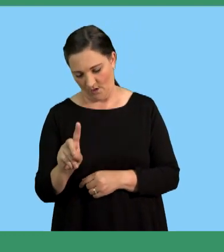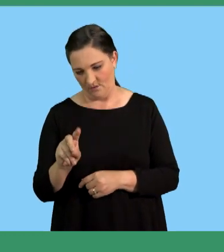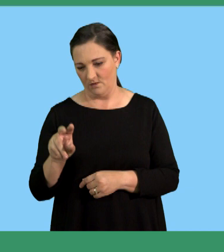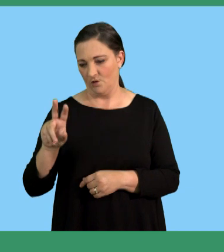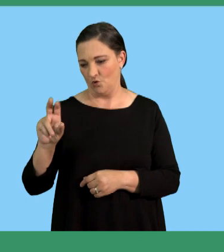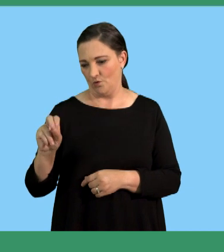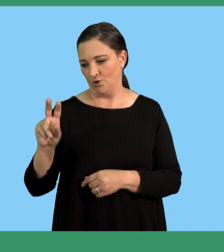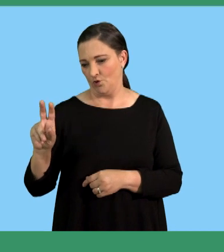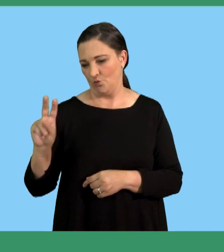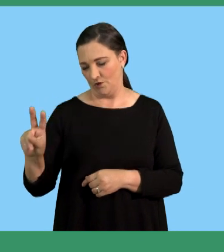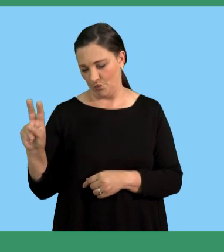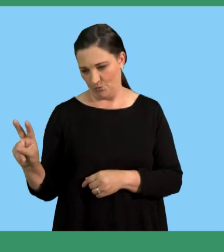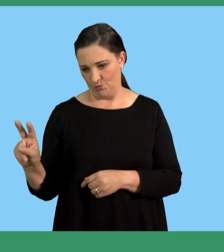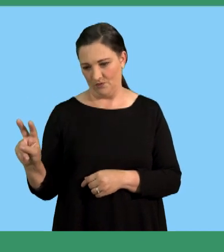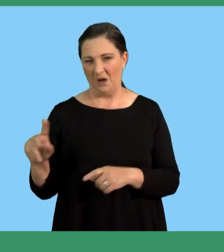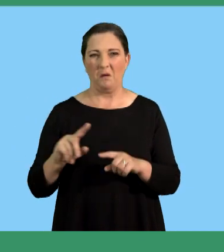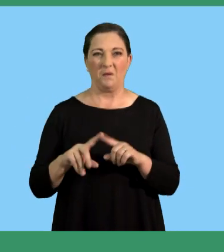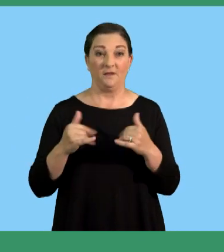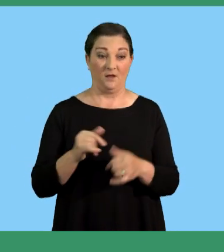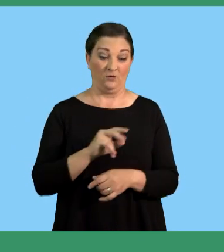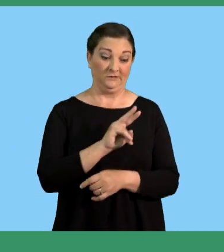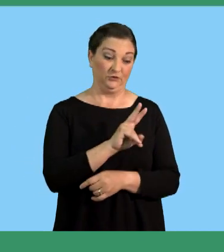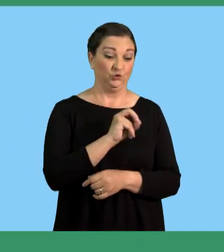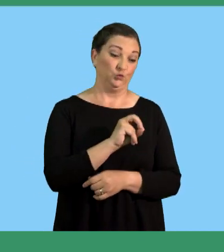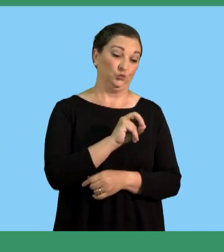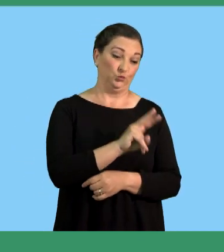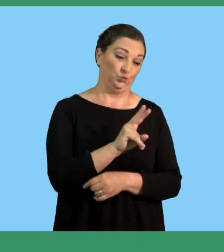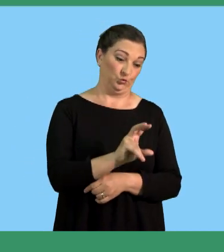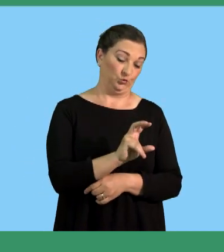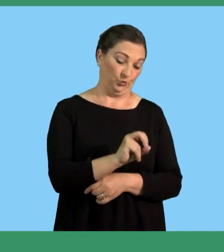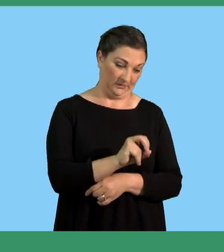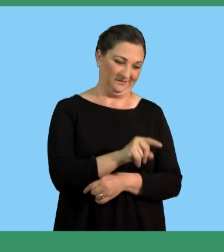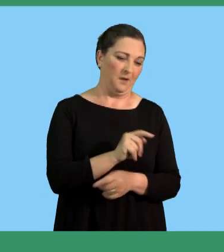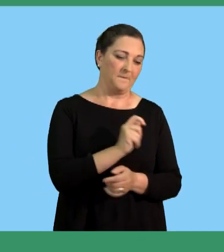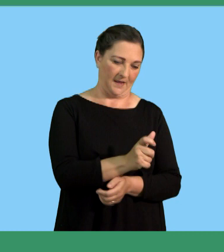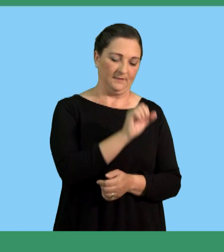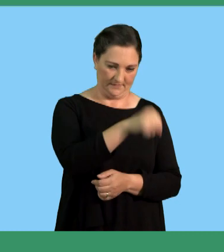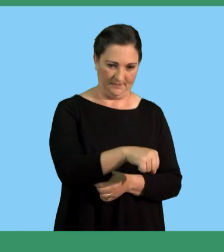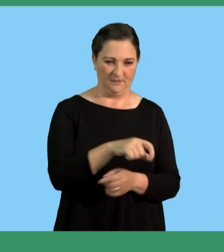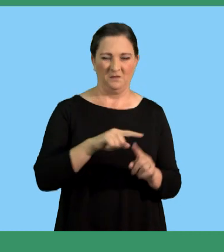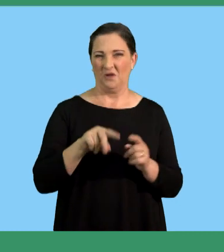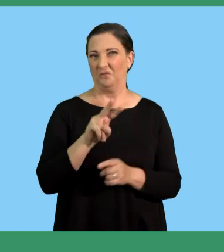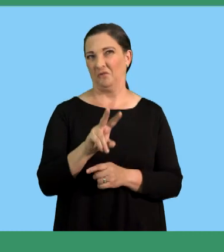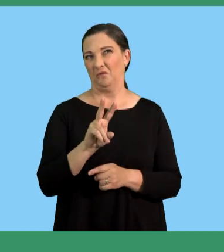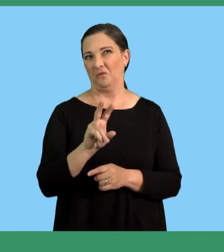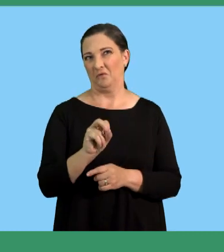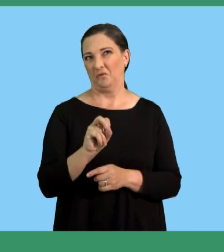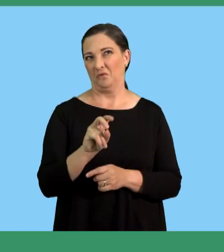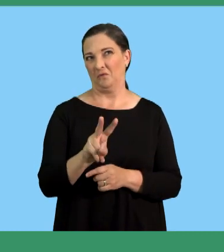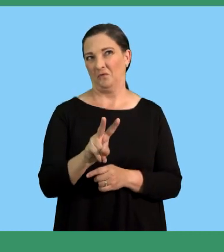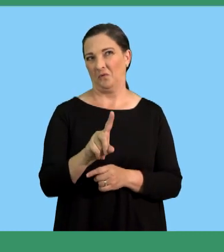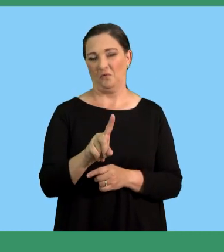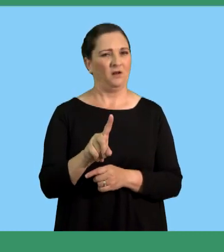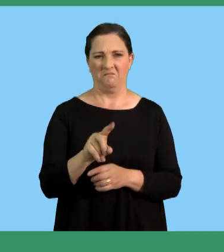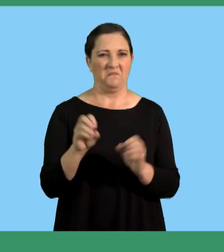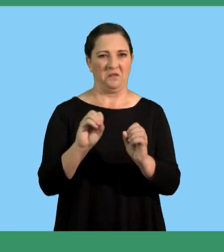2022. So what happens is that if the dividends for 2020 were paid, let's say 20,000, and then for 2021 nothing was